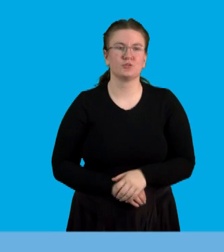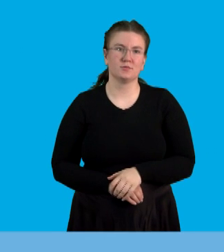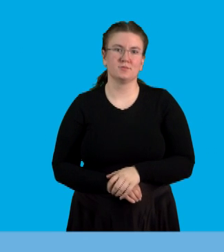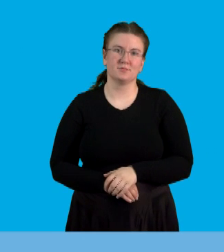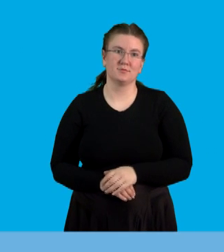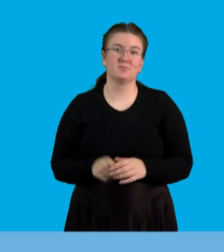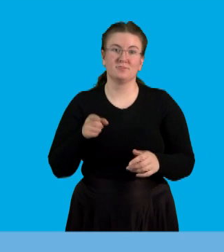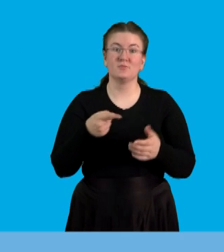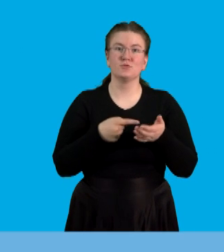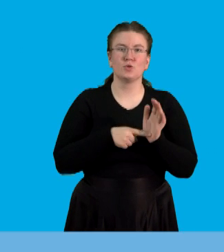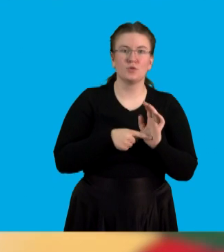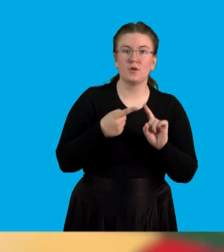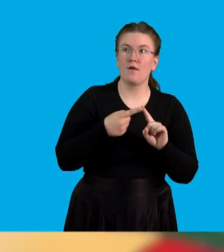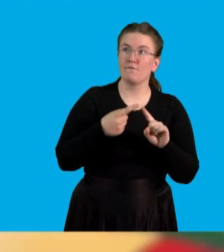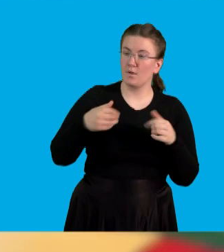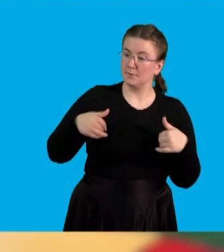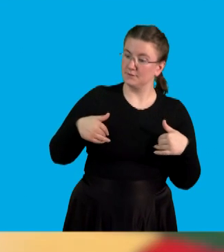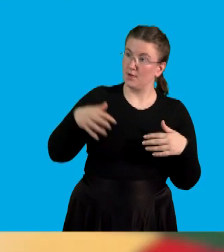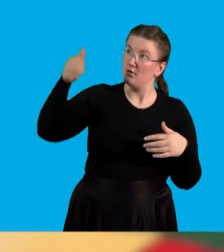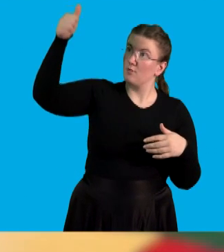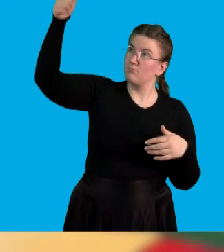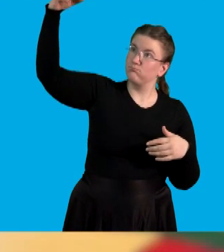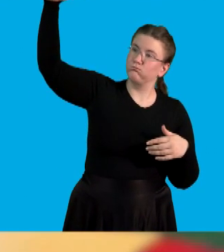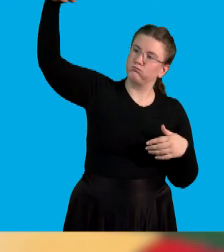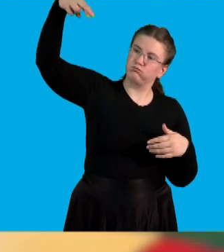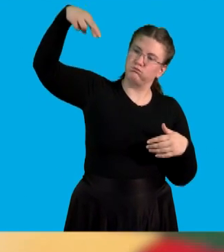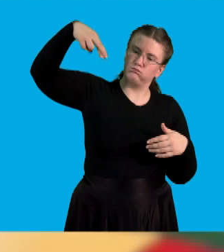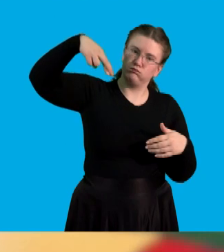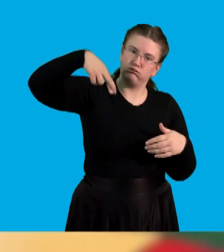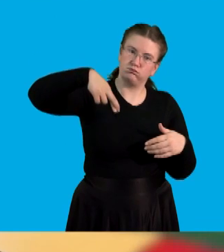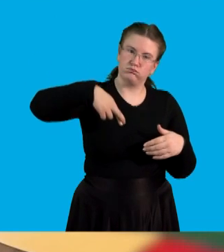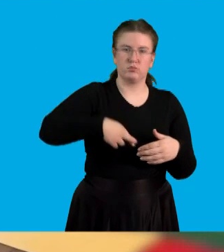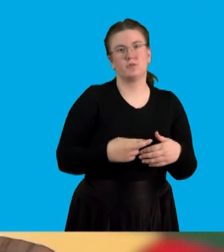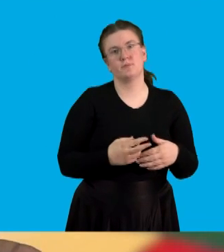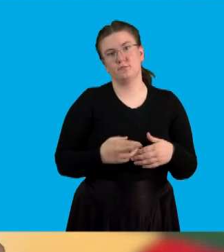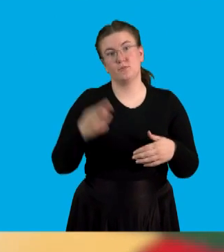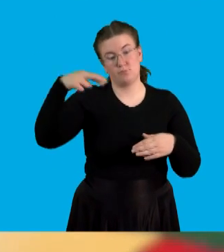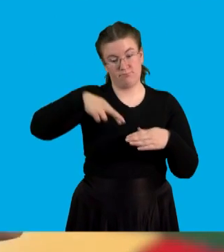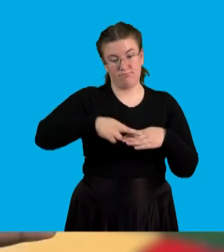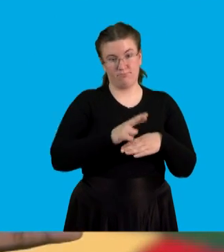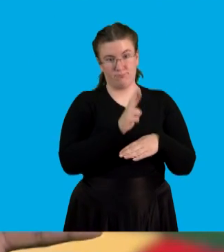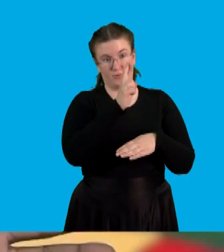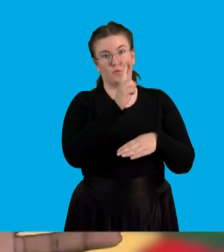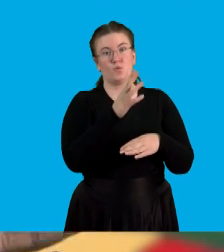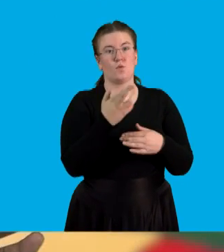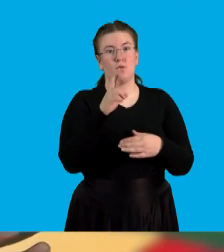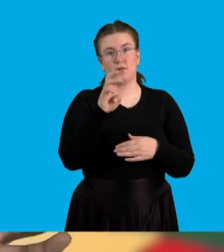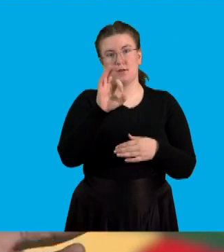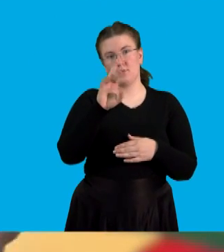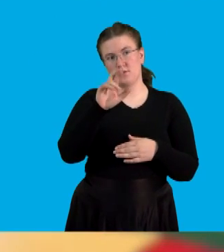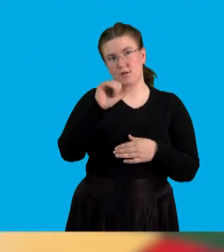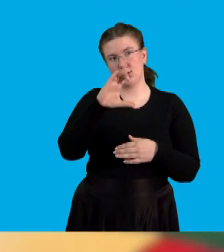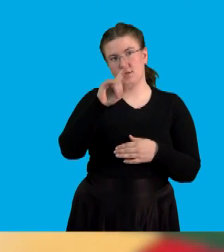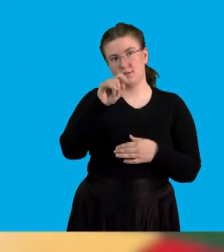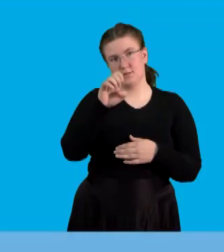the path taken by the light coming from the source and also into the surface, and then either being reflected or being